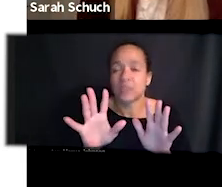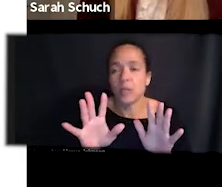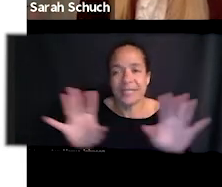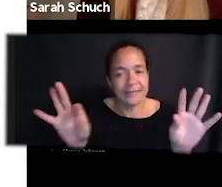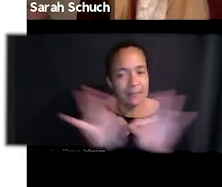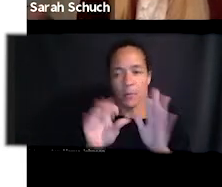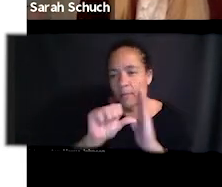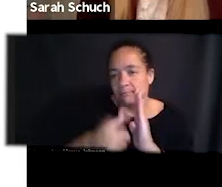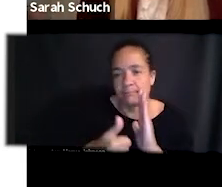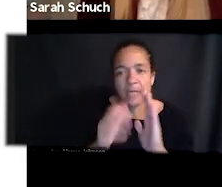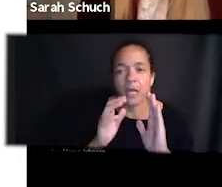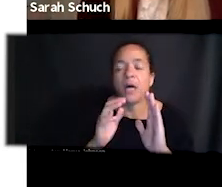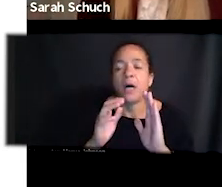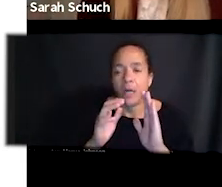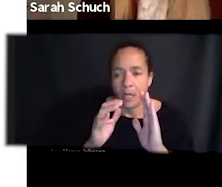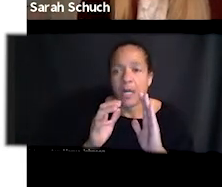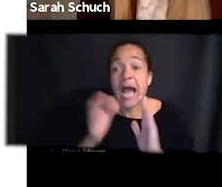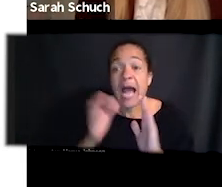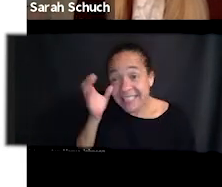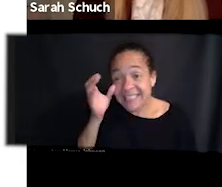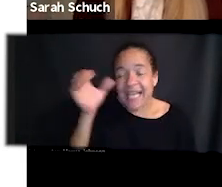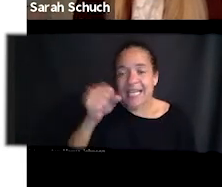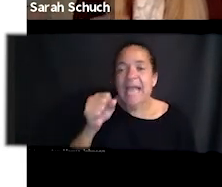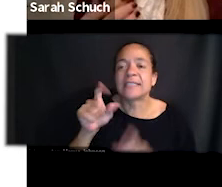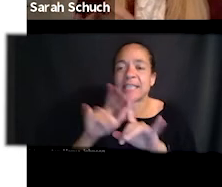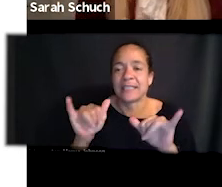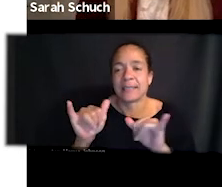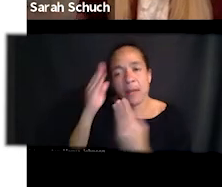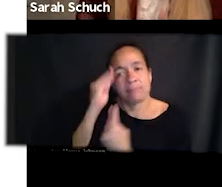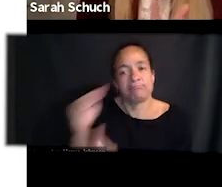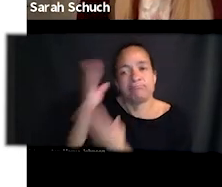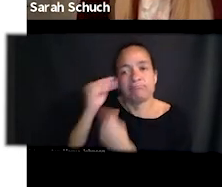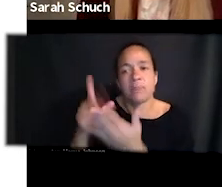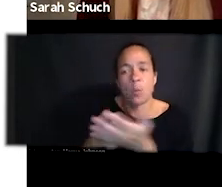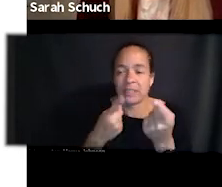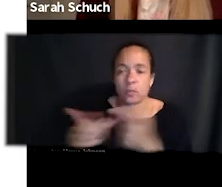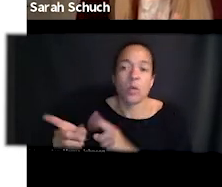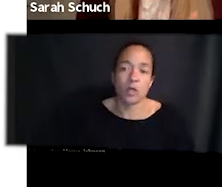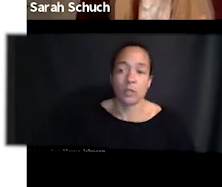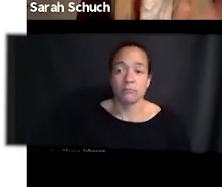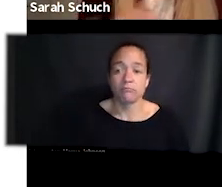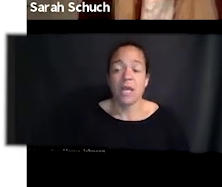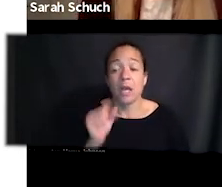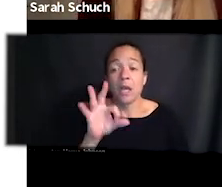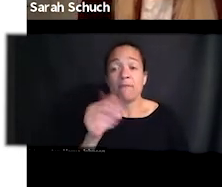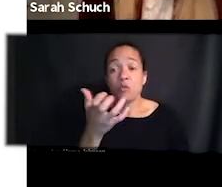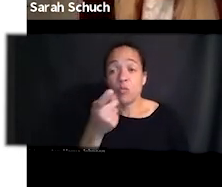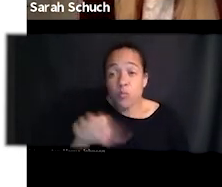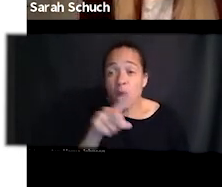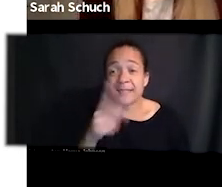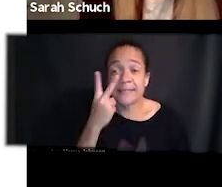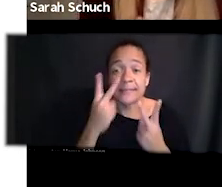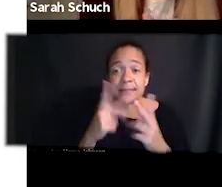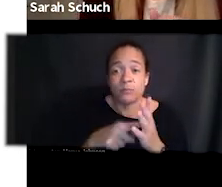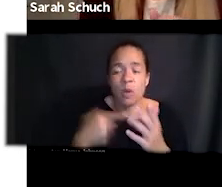also continue to talk back with them. If you want to see any of the things that we've done, please feel free to